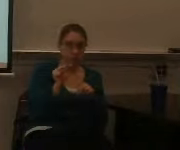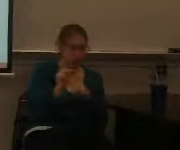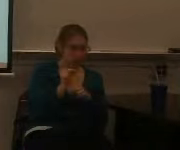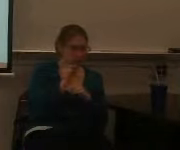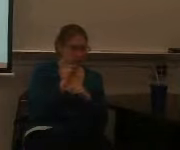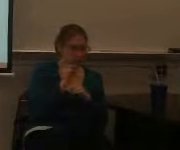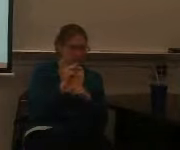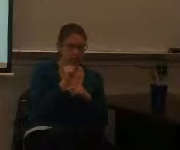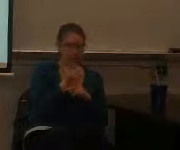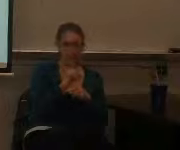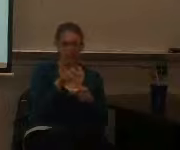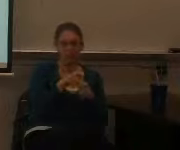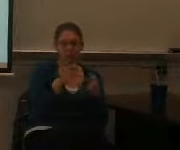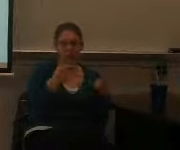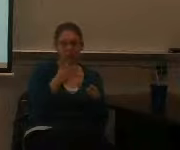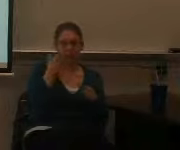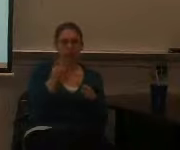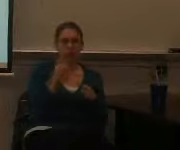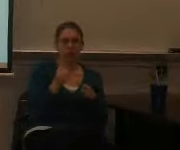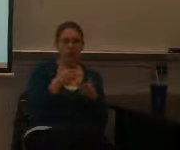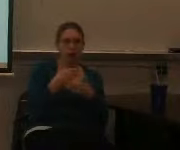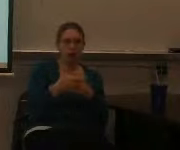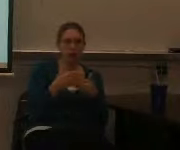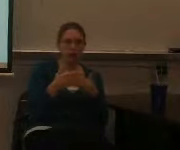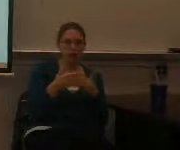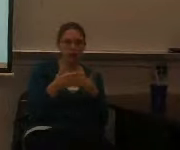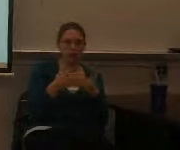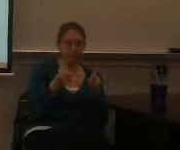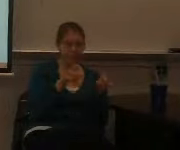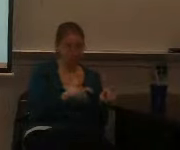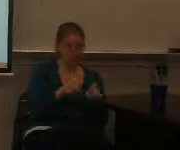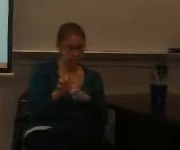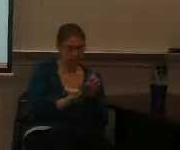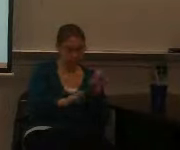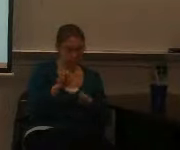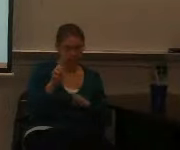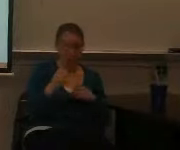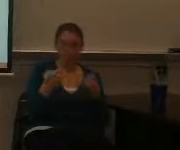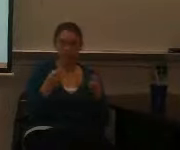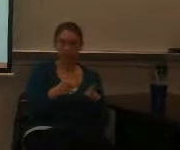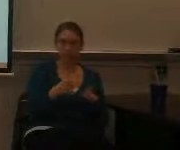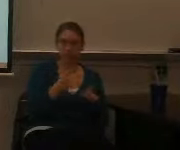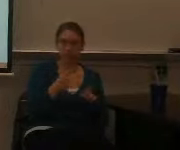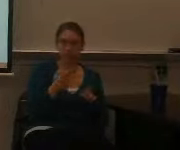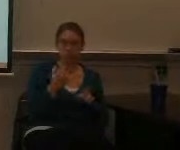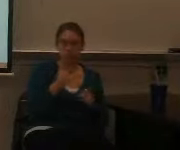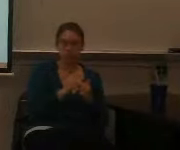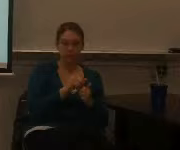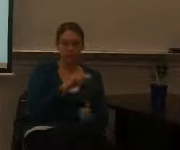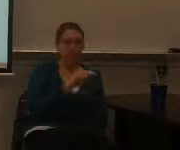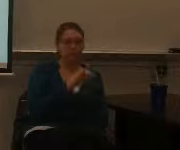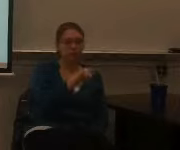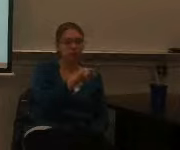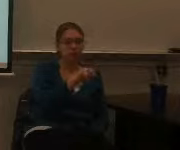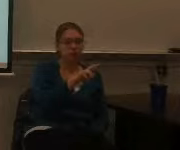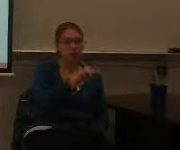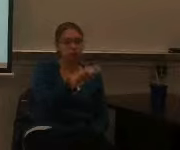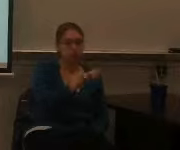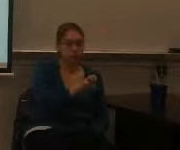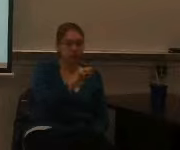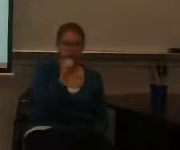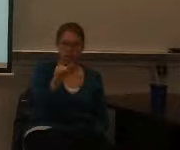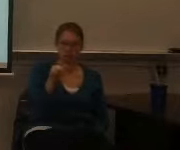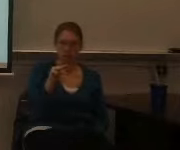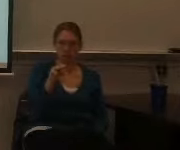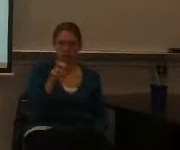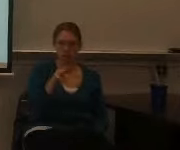we weren't so sure what would happen. So the next round of those experiments were with nitrate release as opposed to ammonium, and they